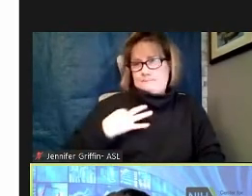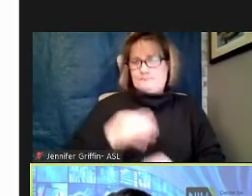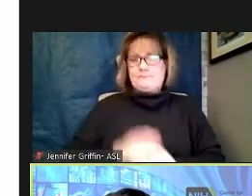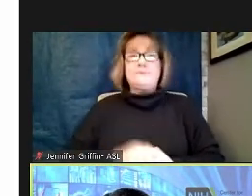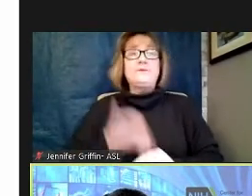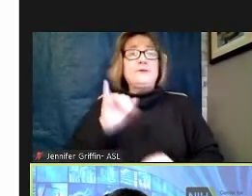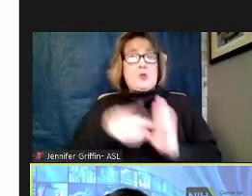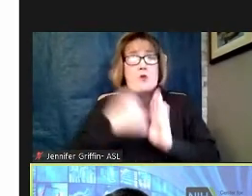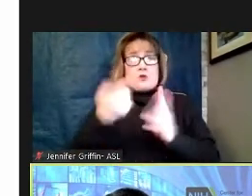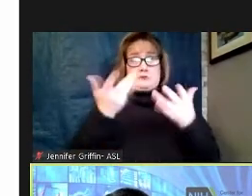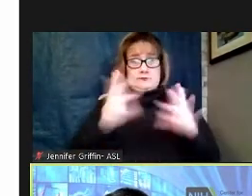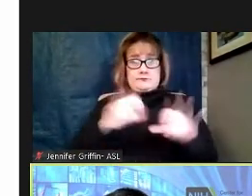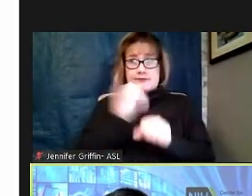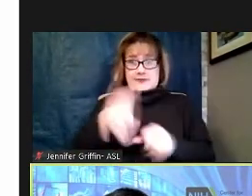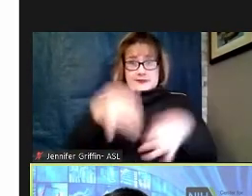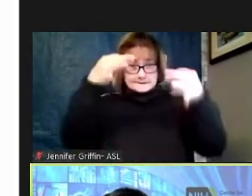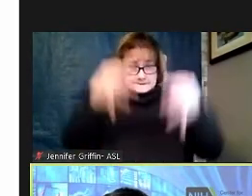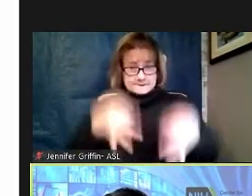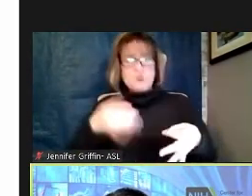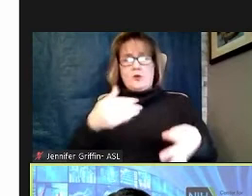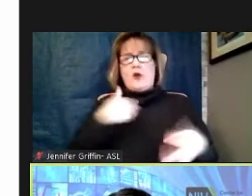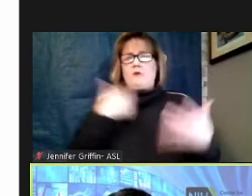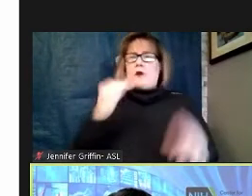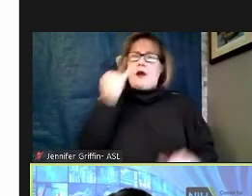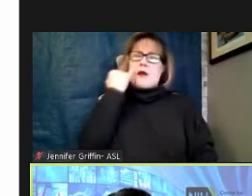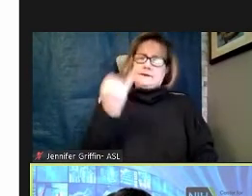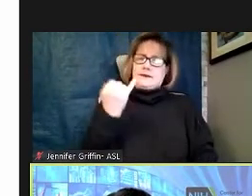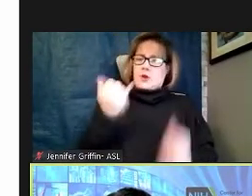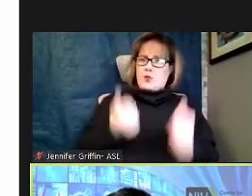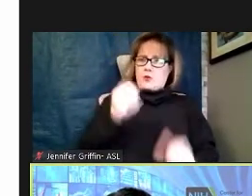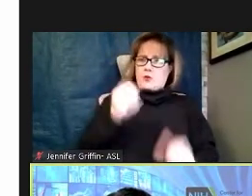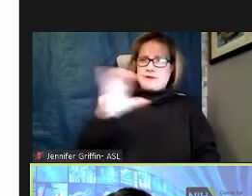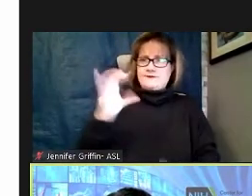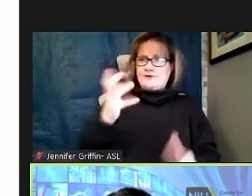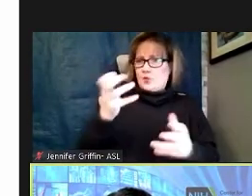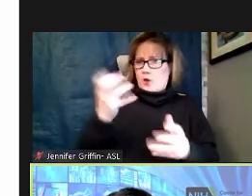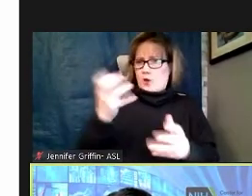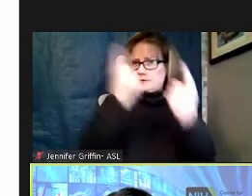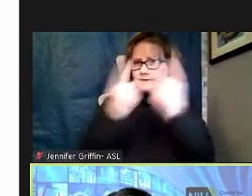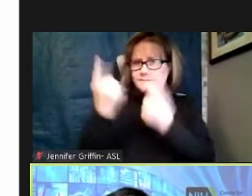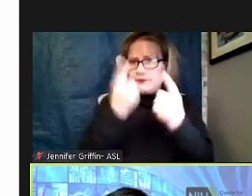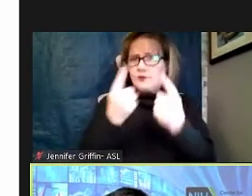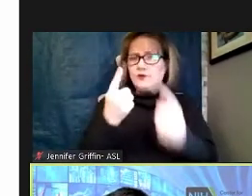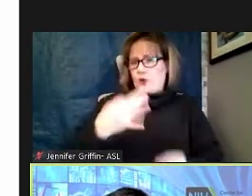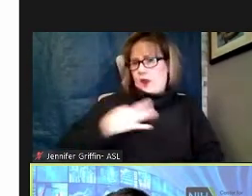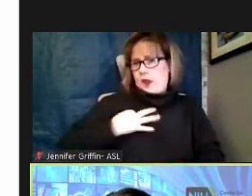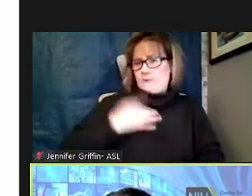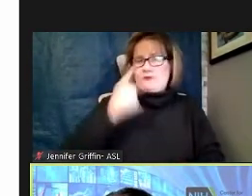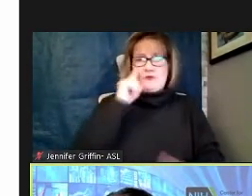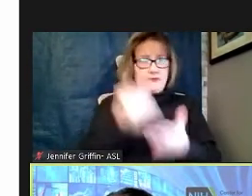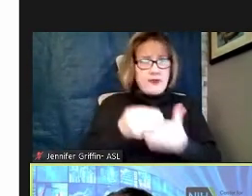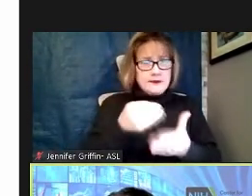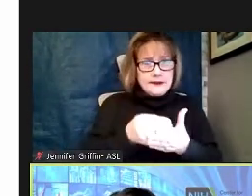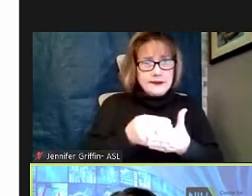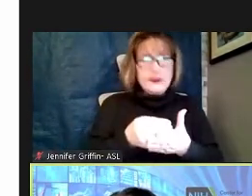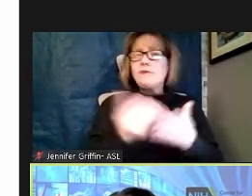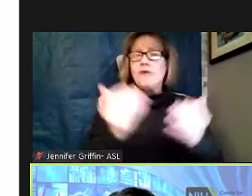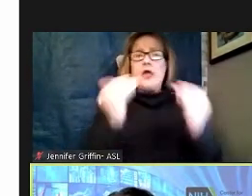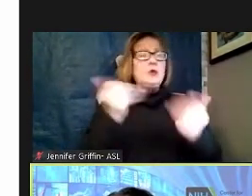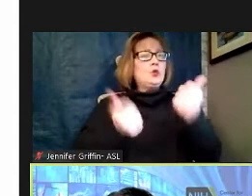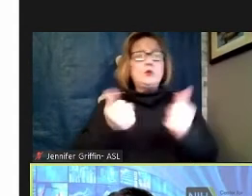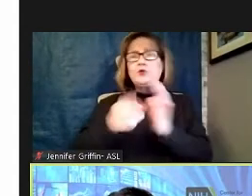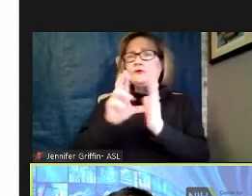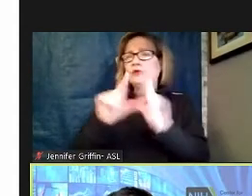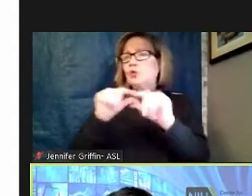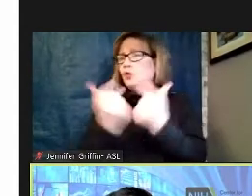So once you've made those decisions, you have an idea of which ICs you want to consider your application for funding, and then which review group that